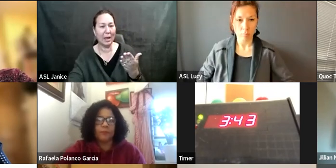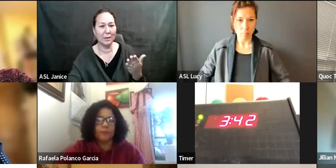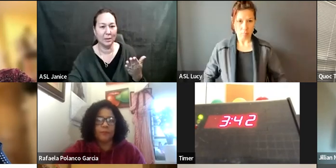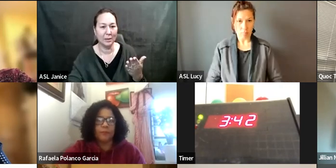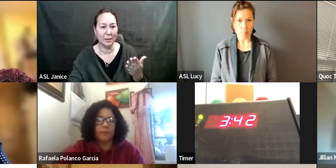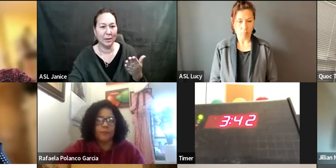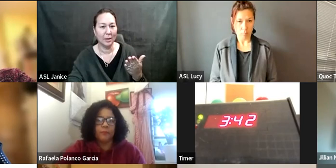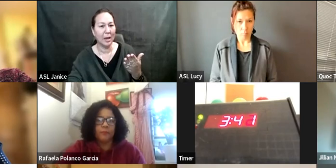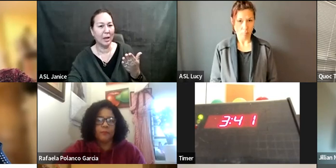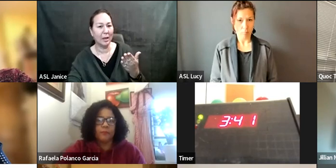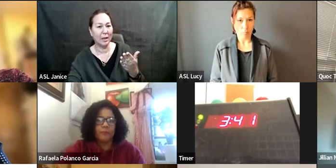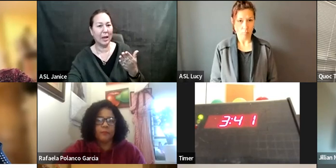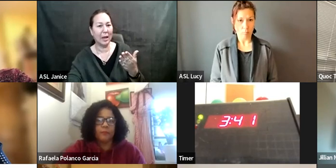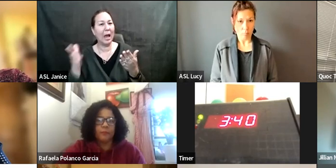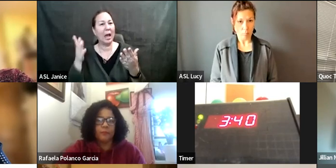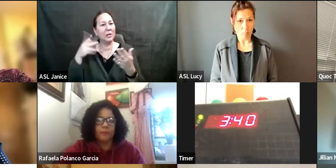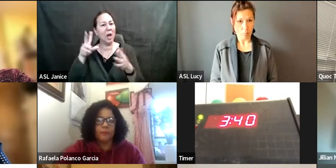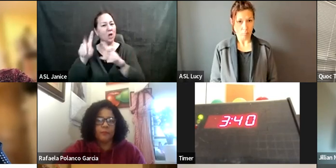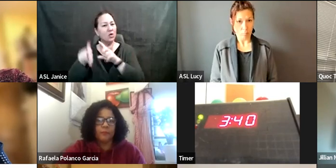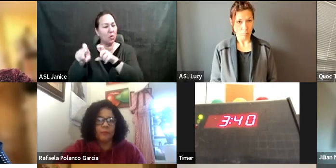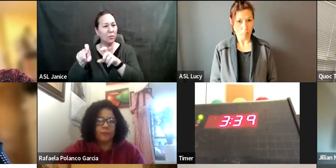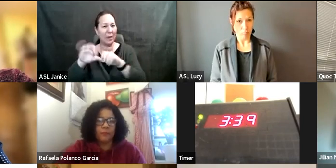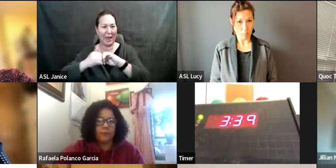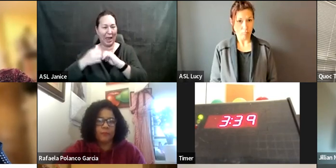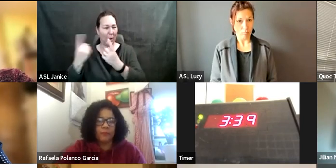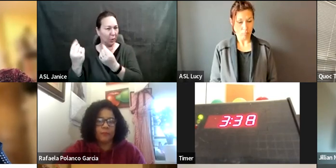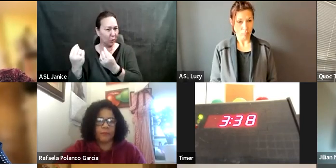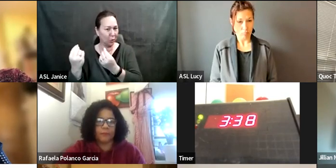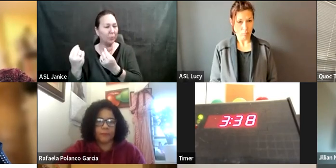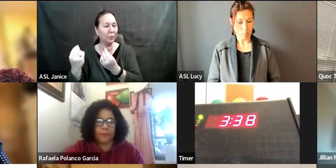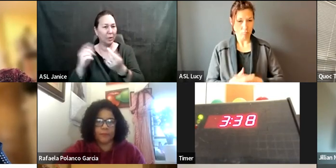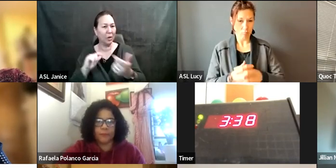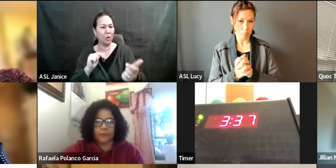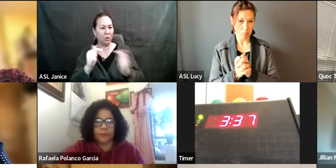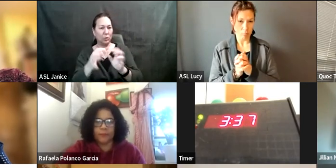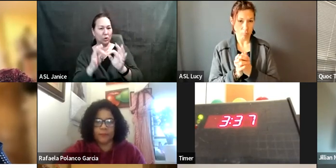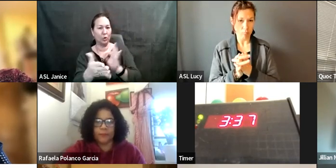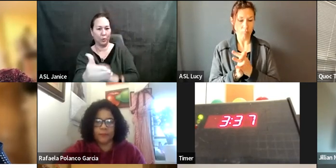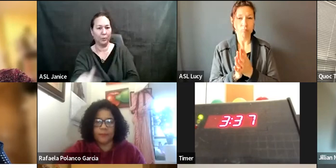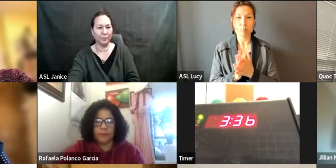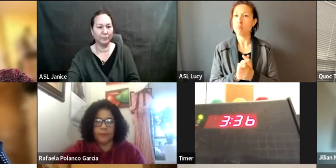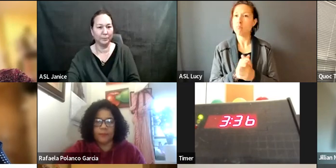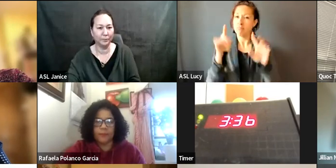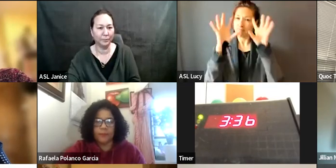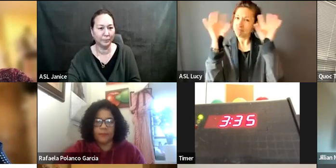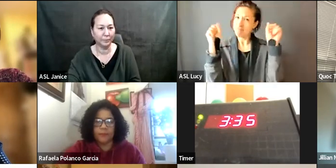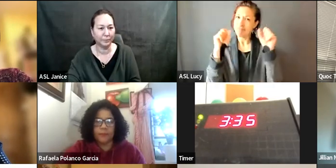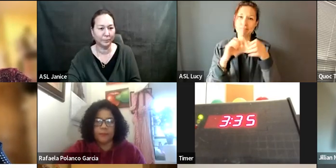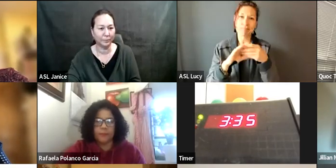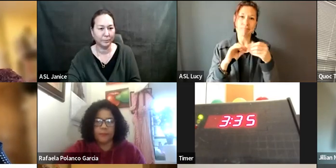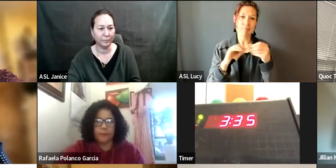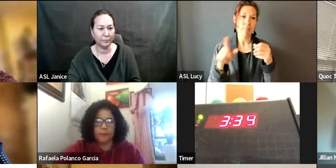we do anything different in the future given the concerns that were raised sure so I'll do my best to get all of those so the youth risk